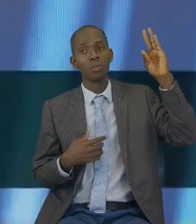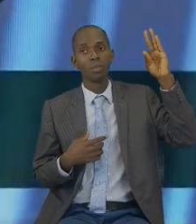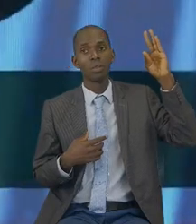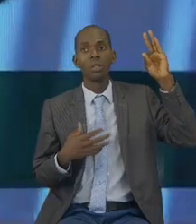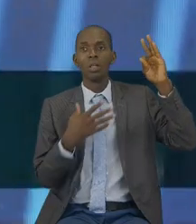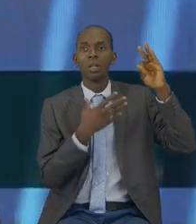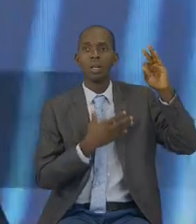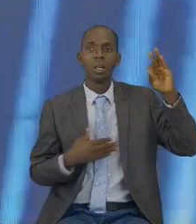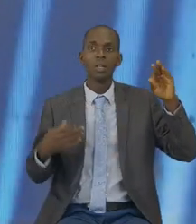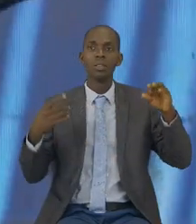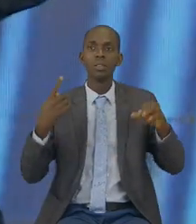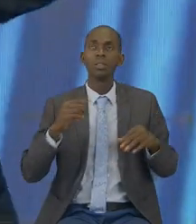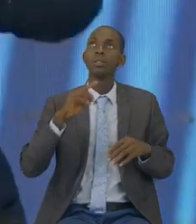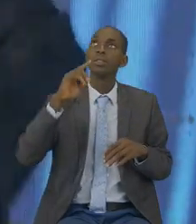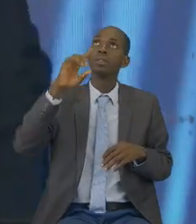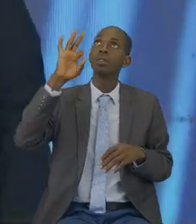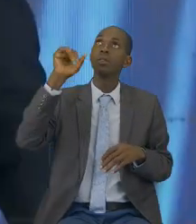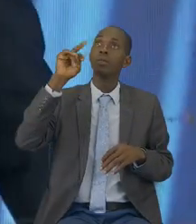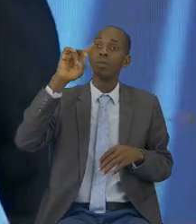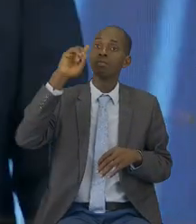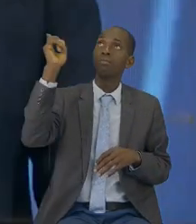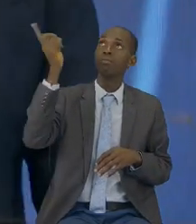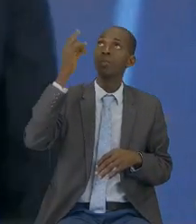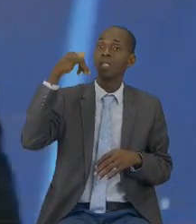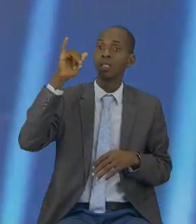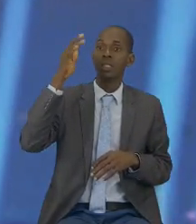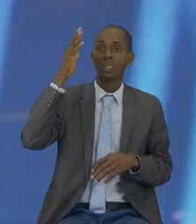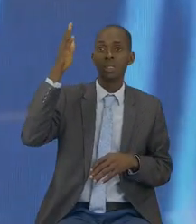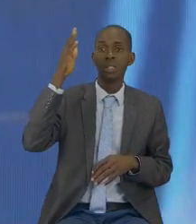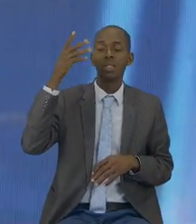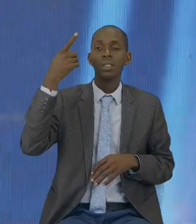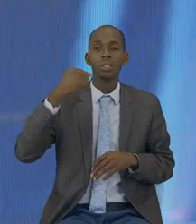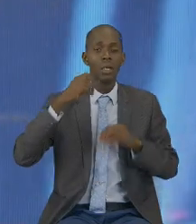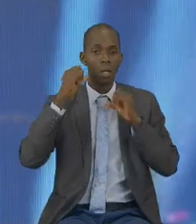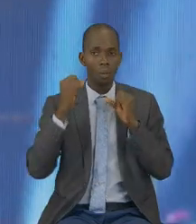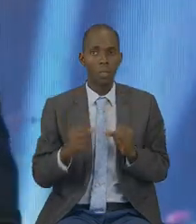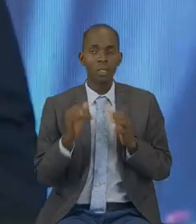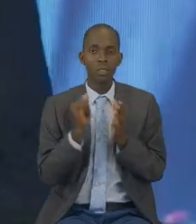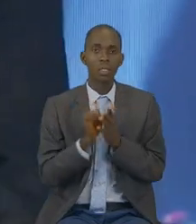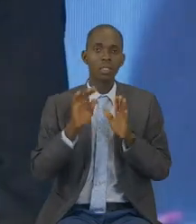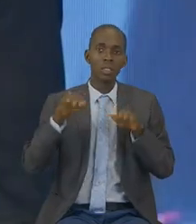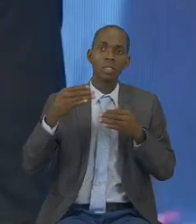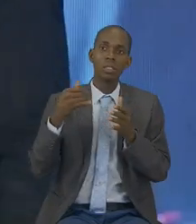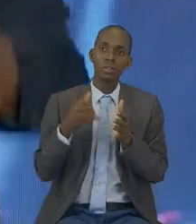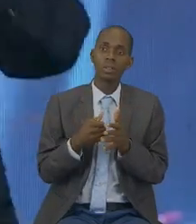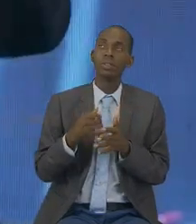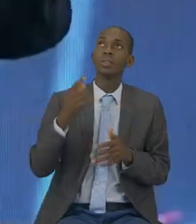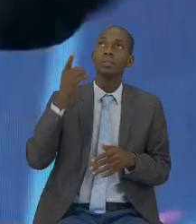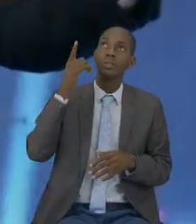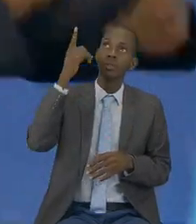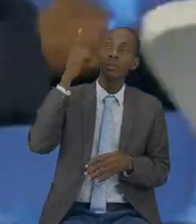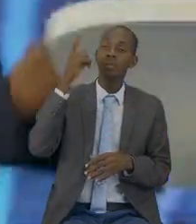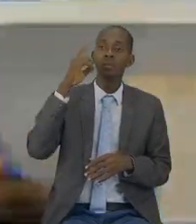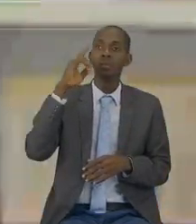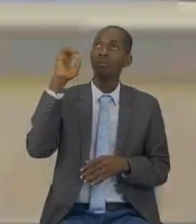the fan, we look at it, is still rolling. The power that generates the movement is turned off, and